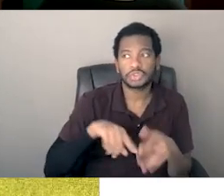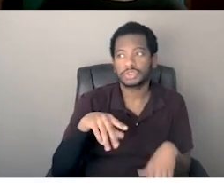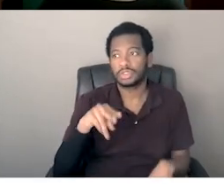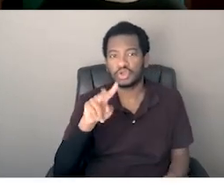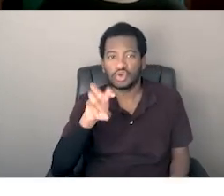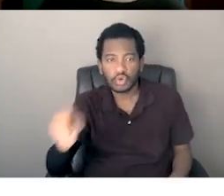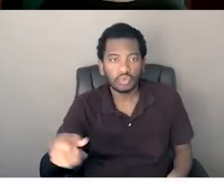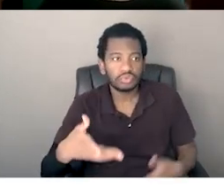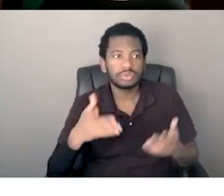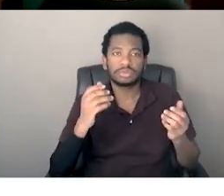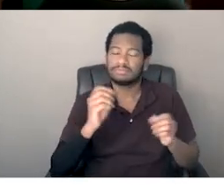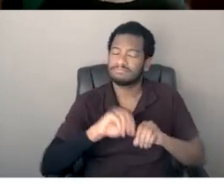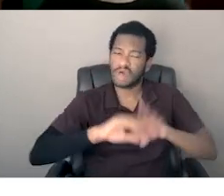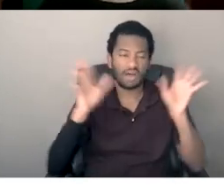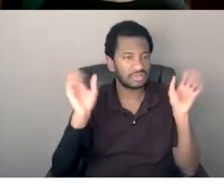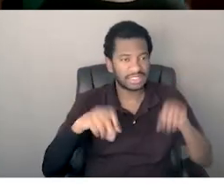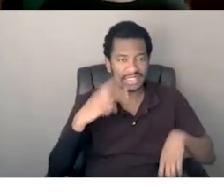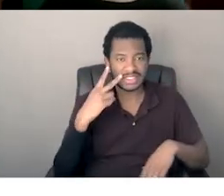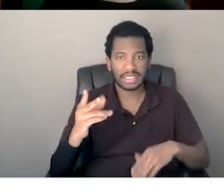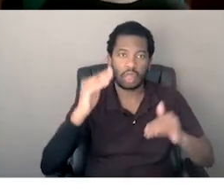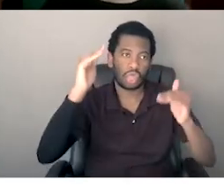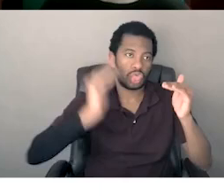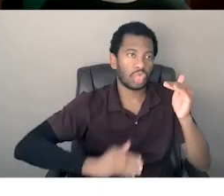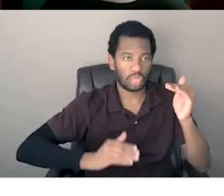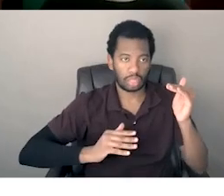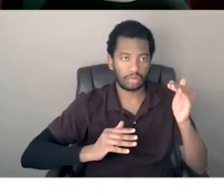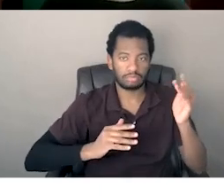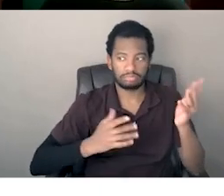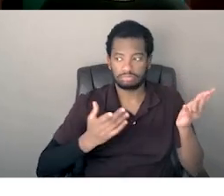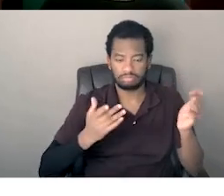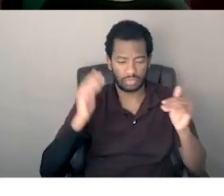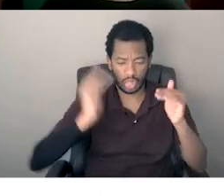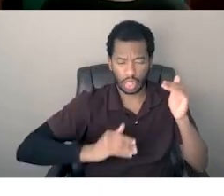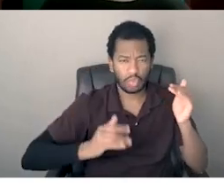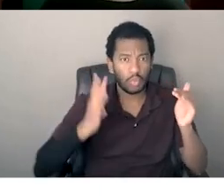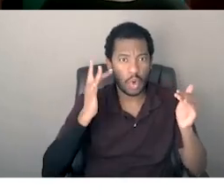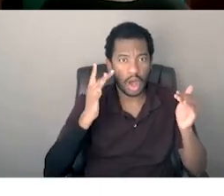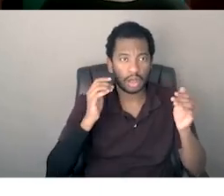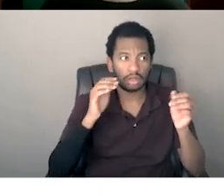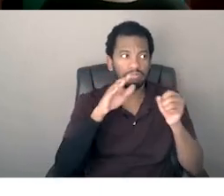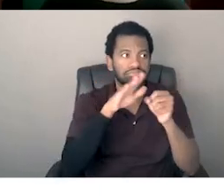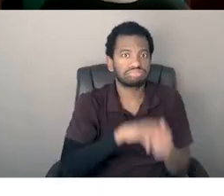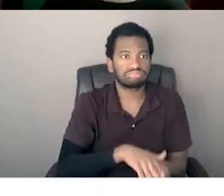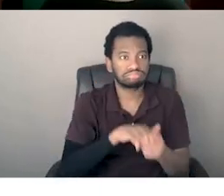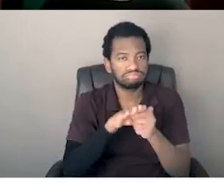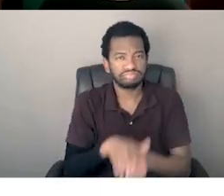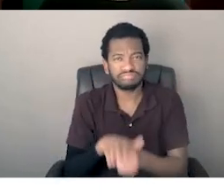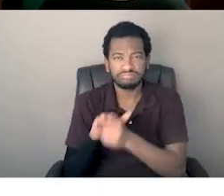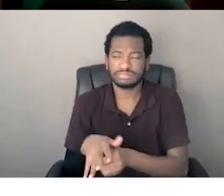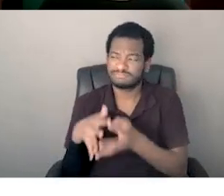the reason we don't have a fair shot is because of all the oppressions that are built into our